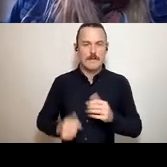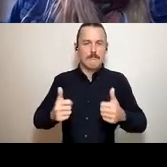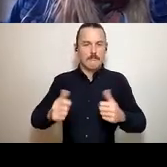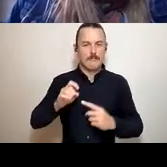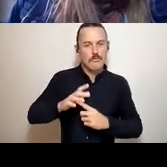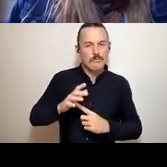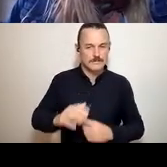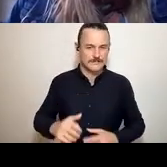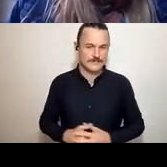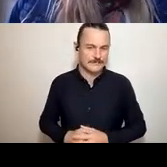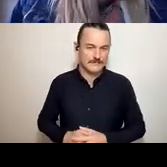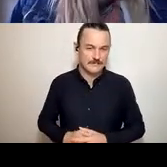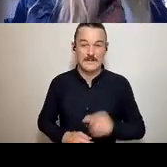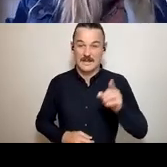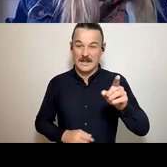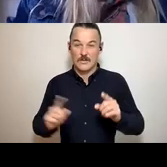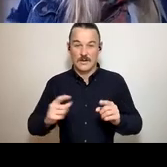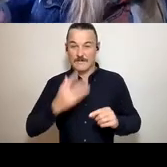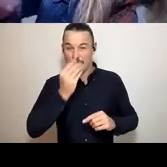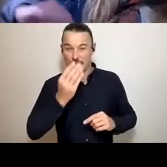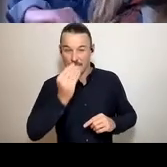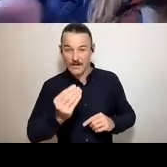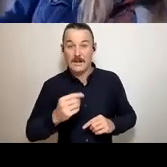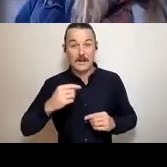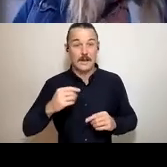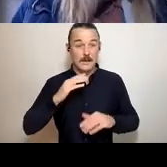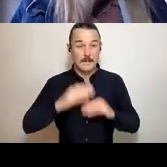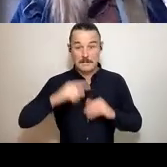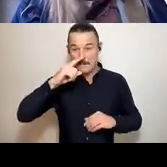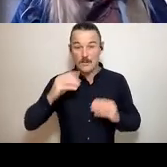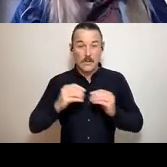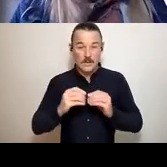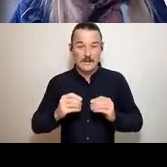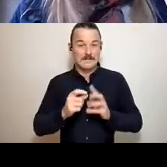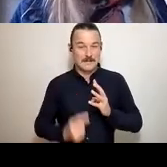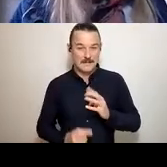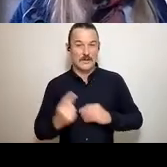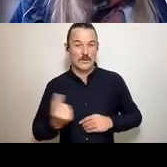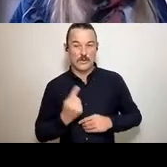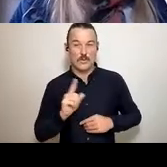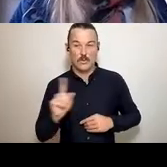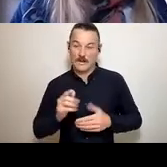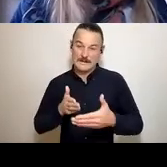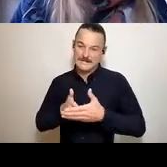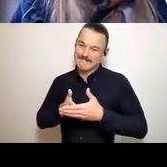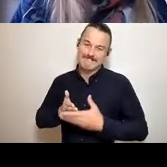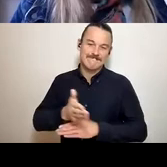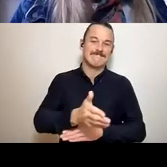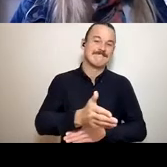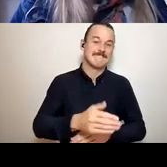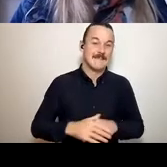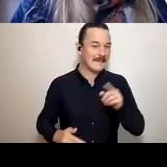disability breaking the glass ceiling and creating a bit of empowerment. So this one's great because this is people with a disability